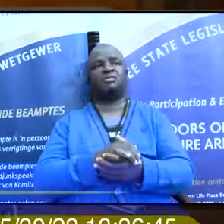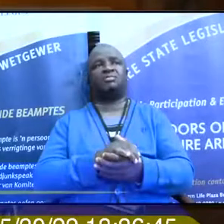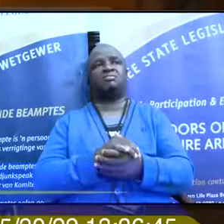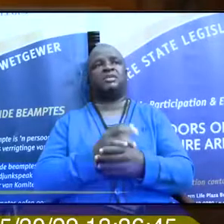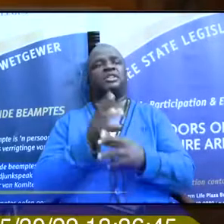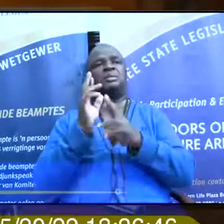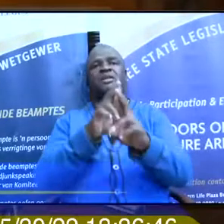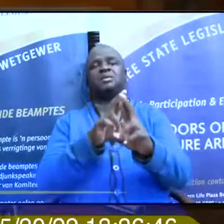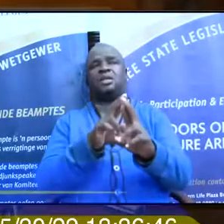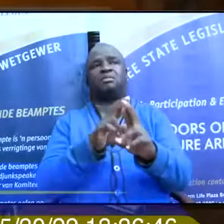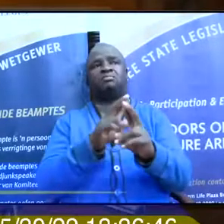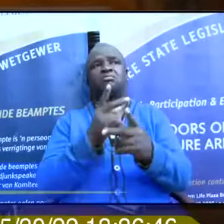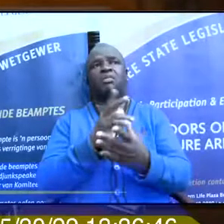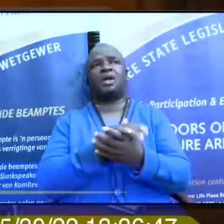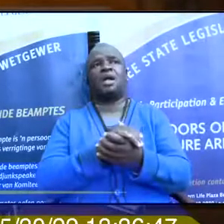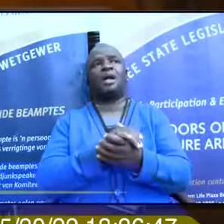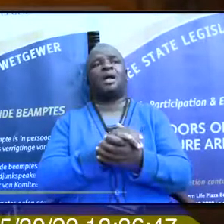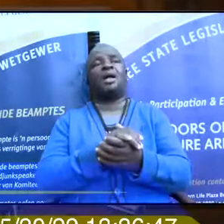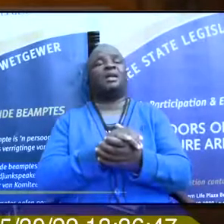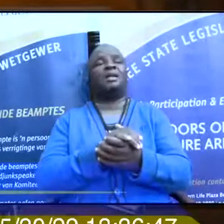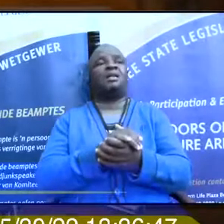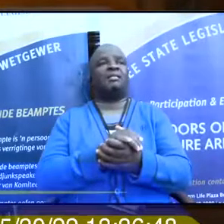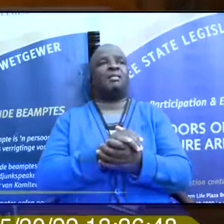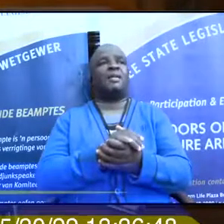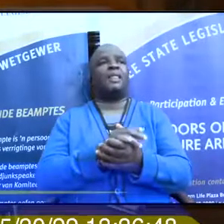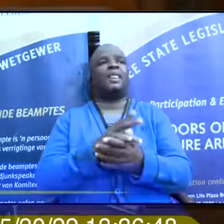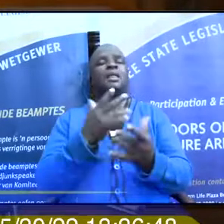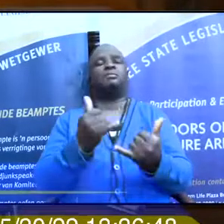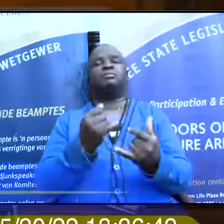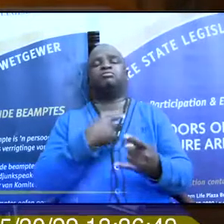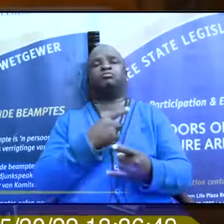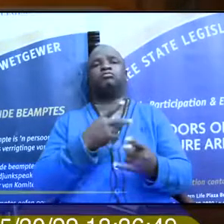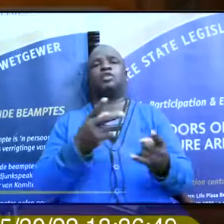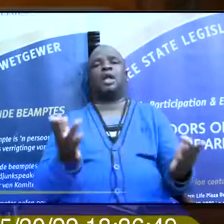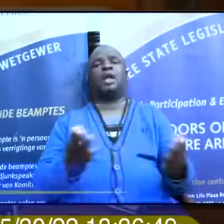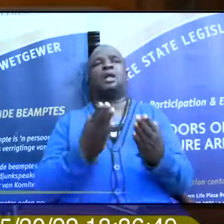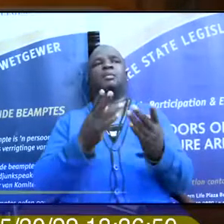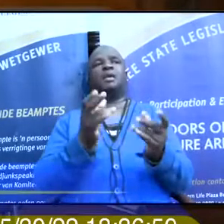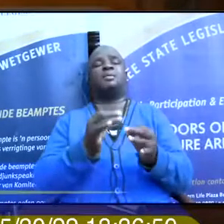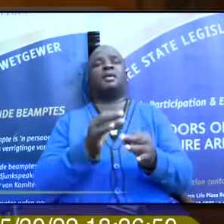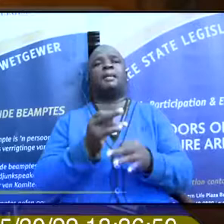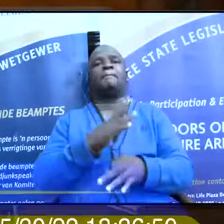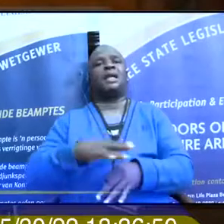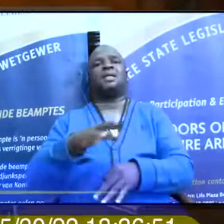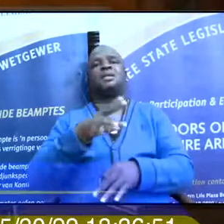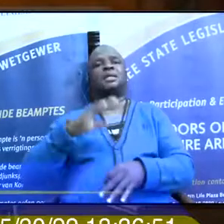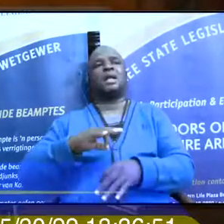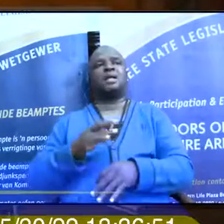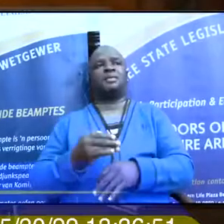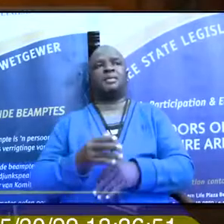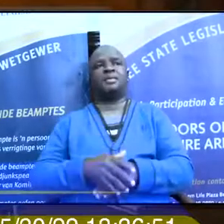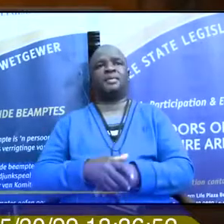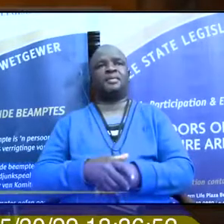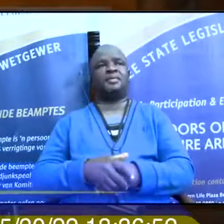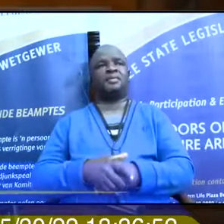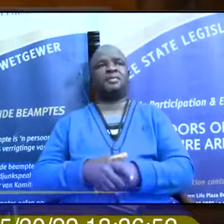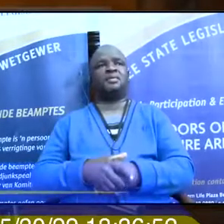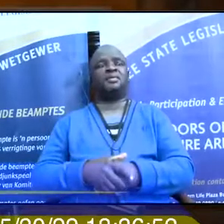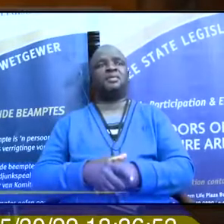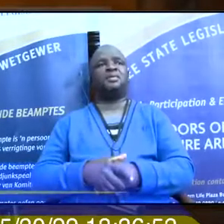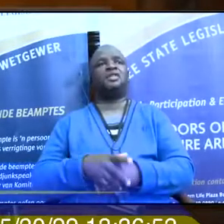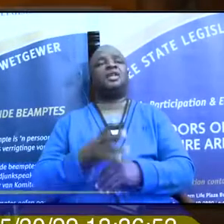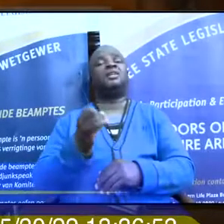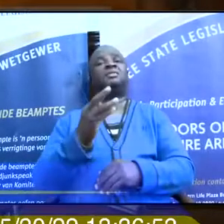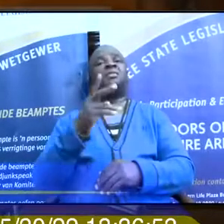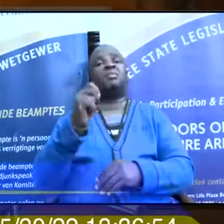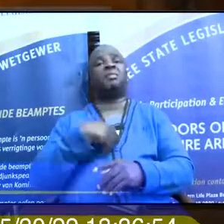they don't have they don't have chair they don't have a basic salary the tip that